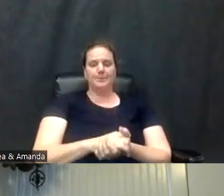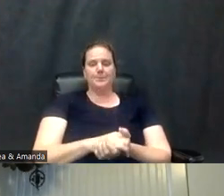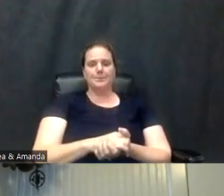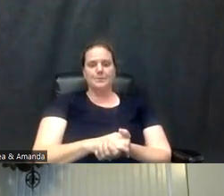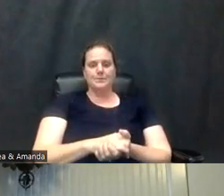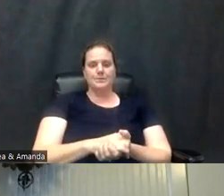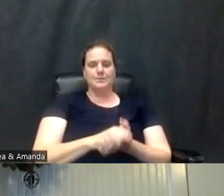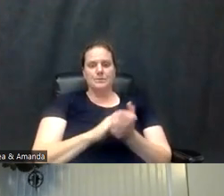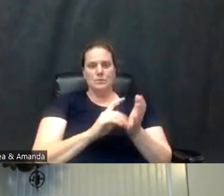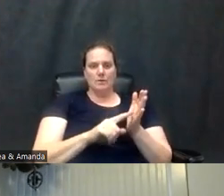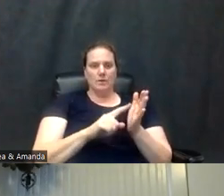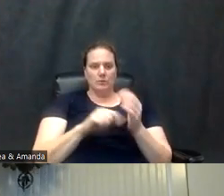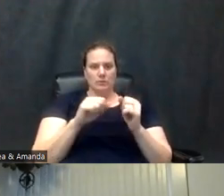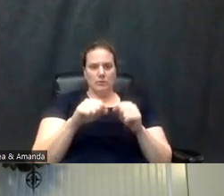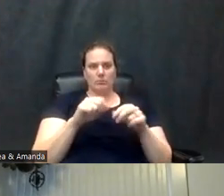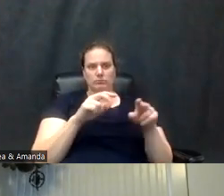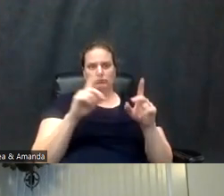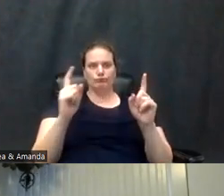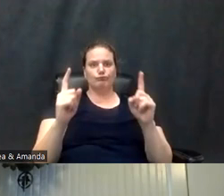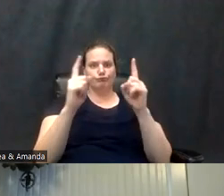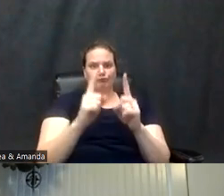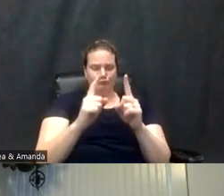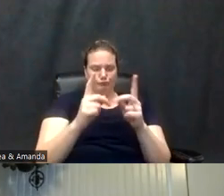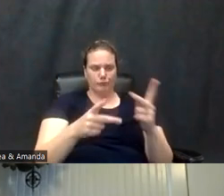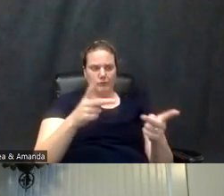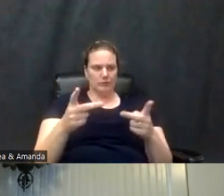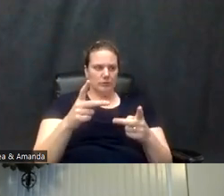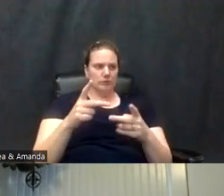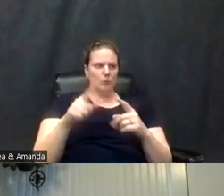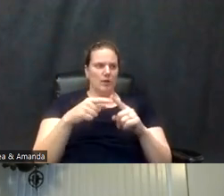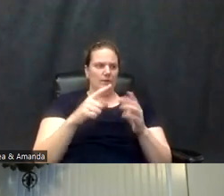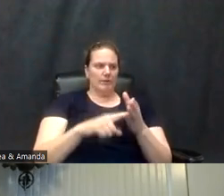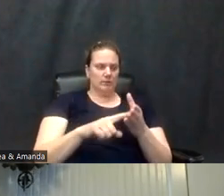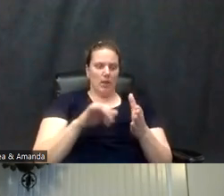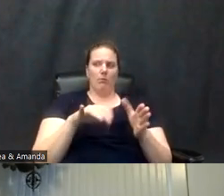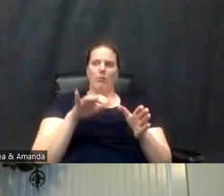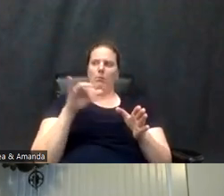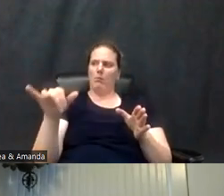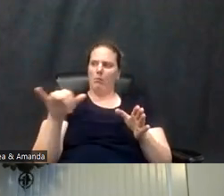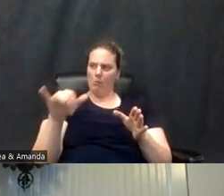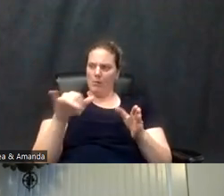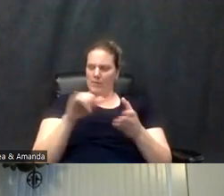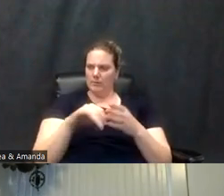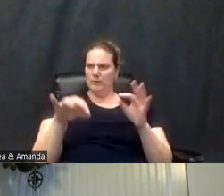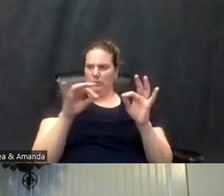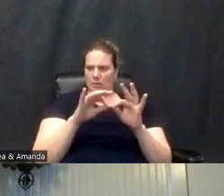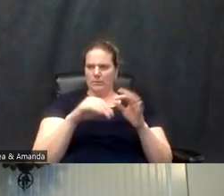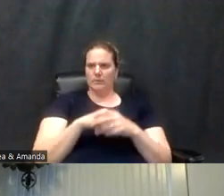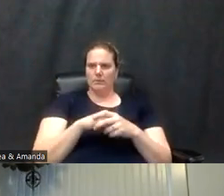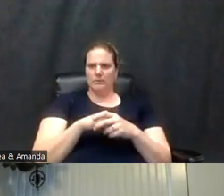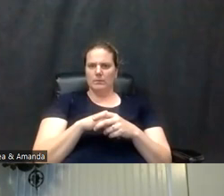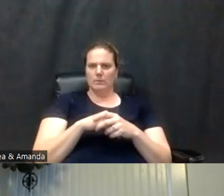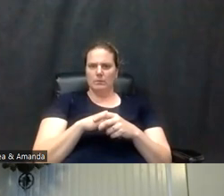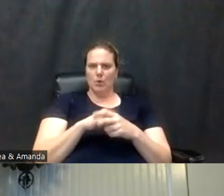The investigators are allowed to do site visits when they're doing the investigations, which is something that jumped out at me. I thought that was very important.